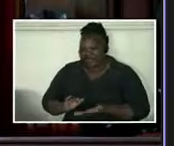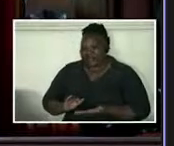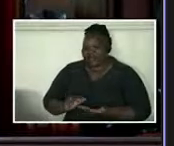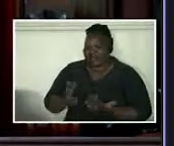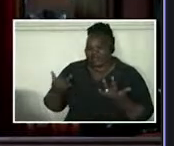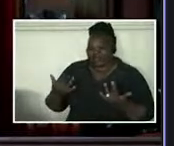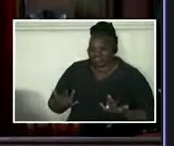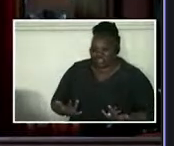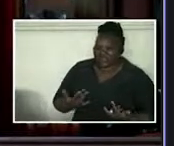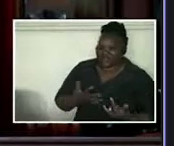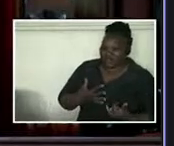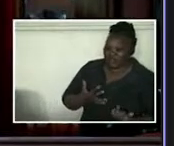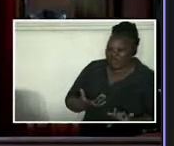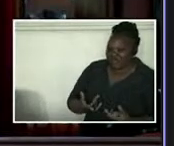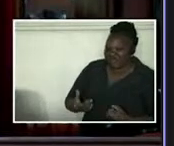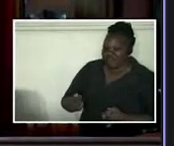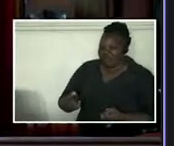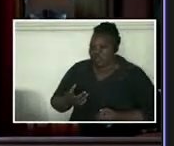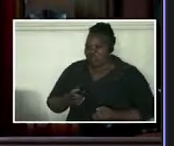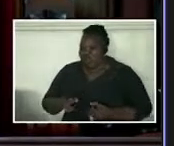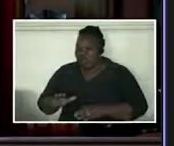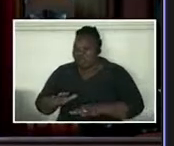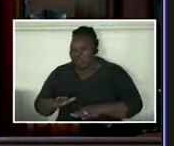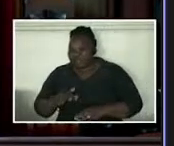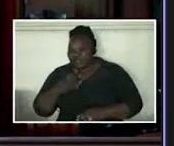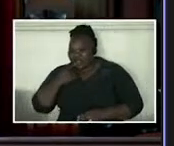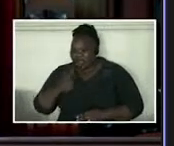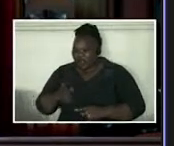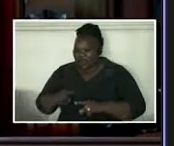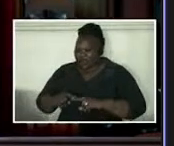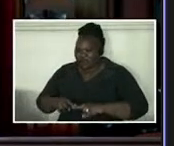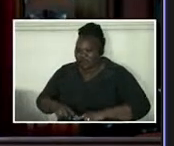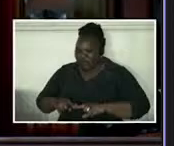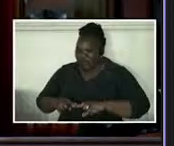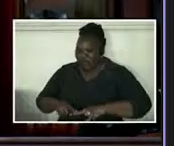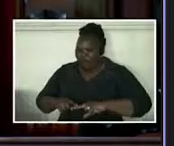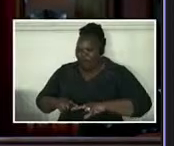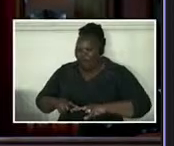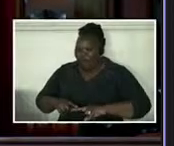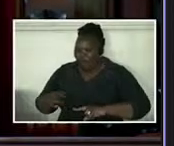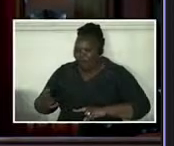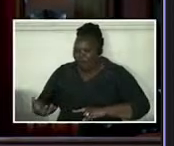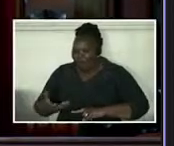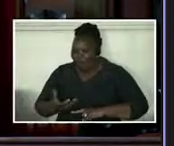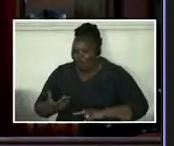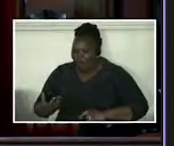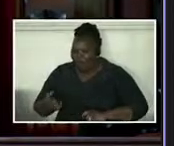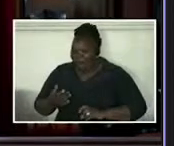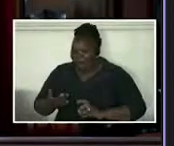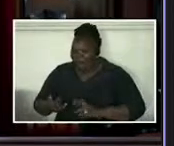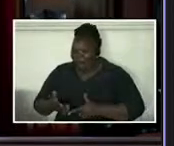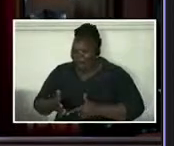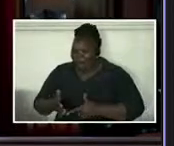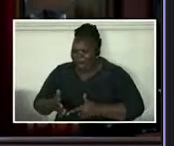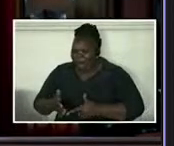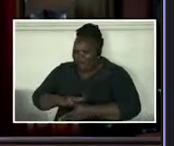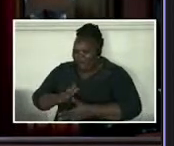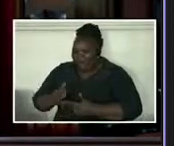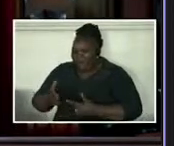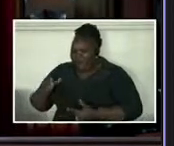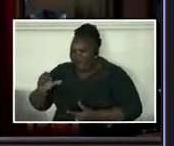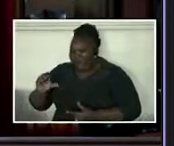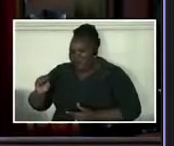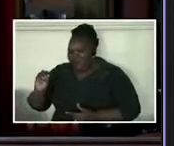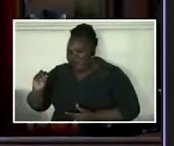the case and department outlines how the department intends to deploy the state resources to implement the priorities set forth in the sauna and supper